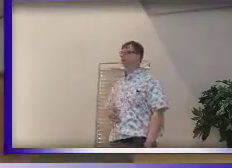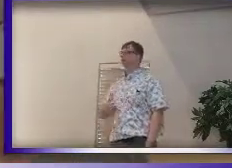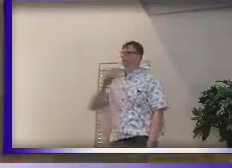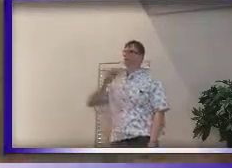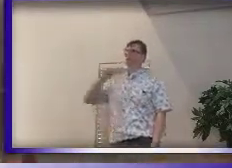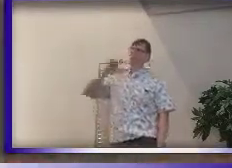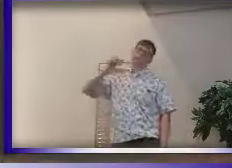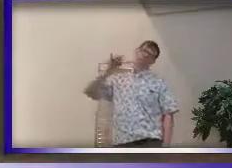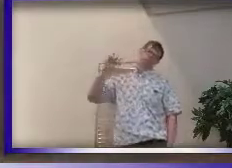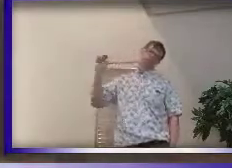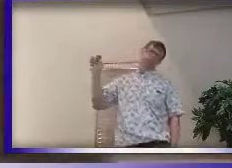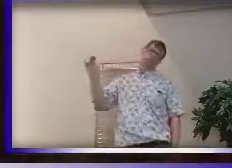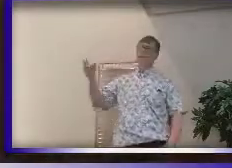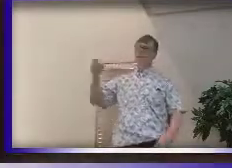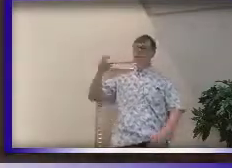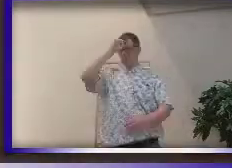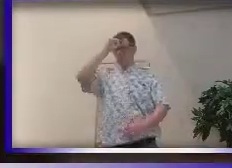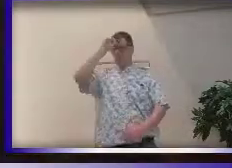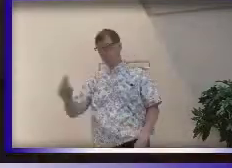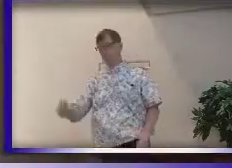question.